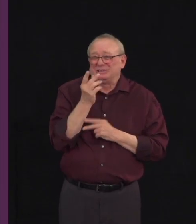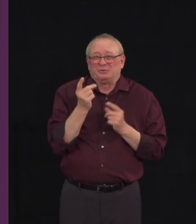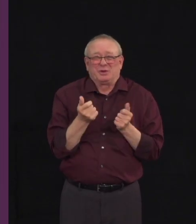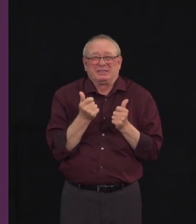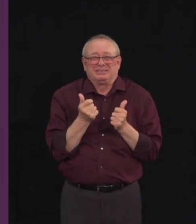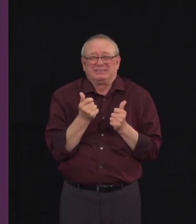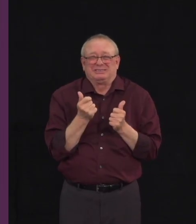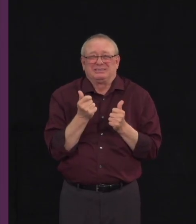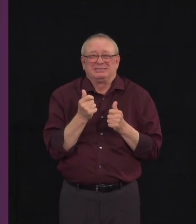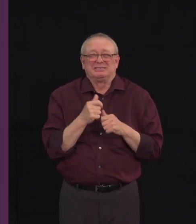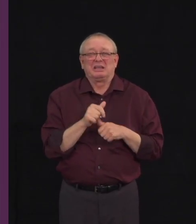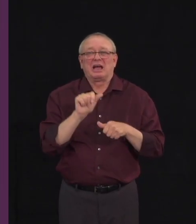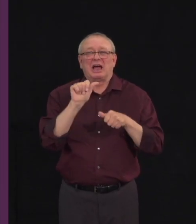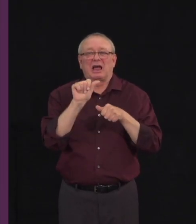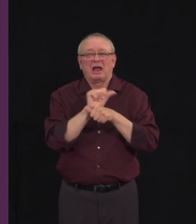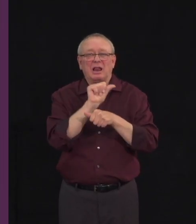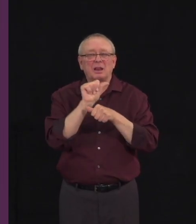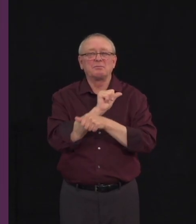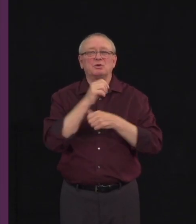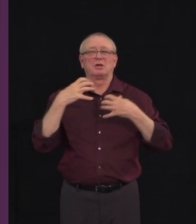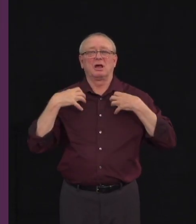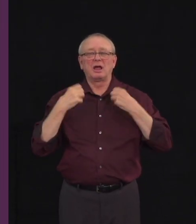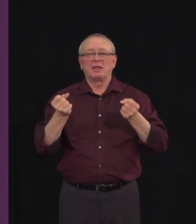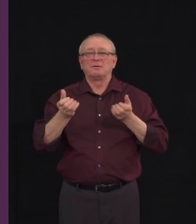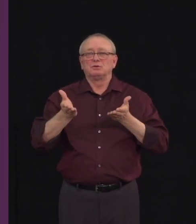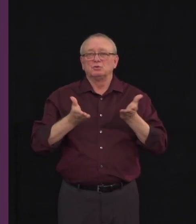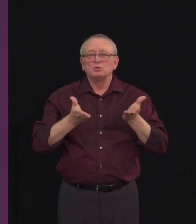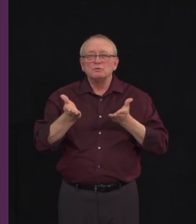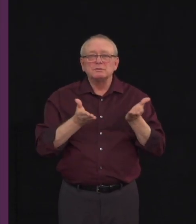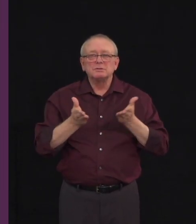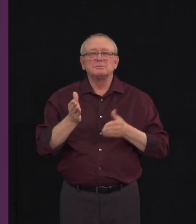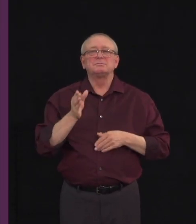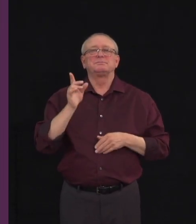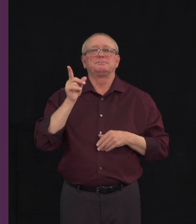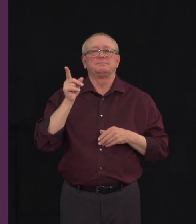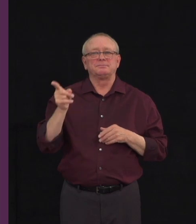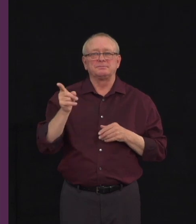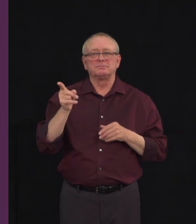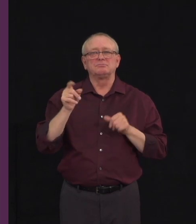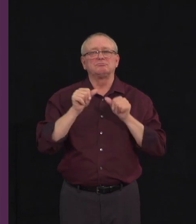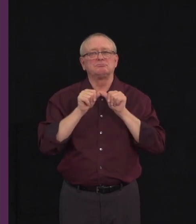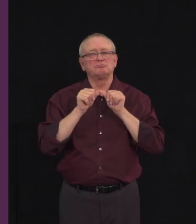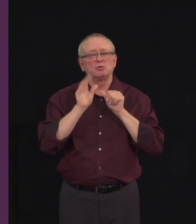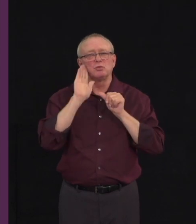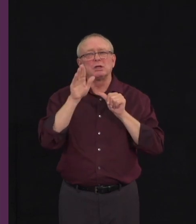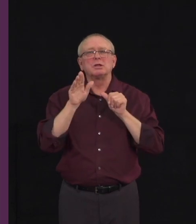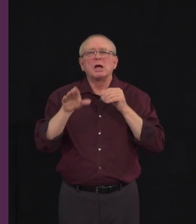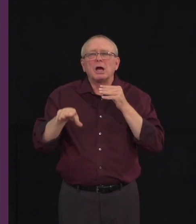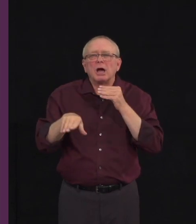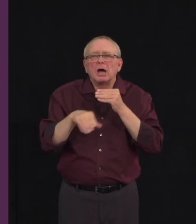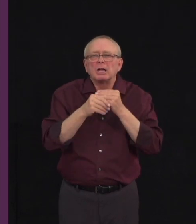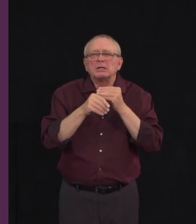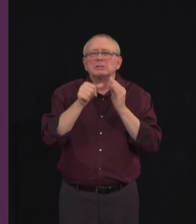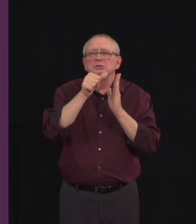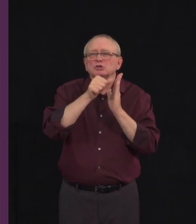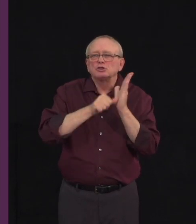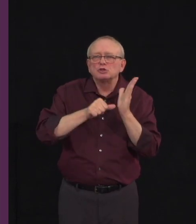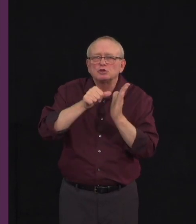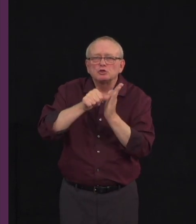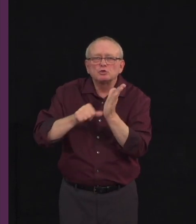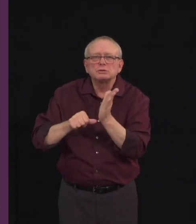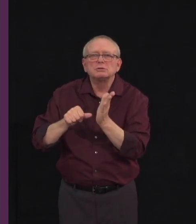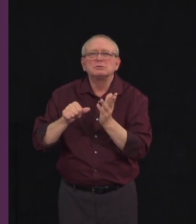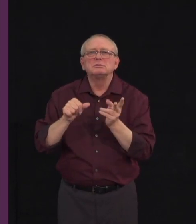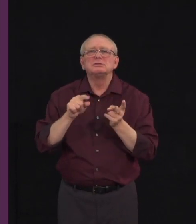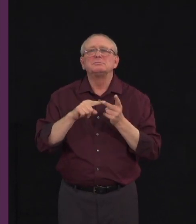of all, Alberta Health Services will resume some scheduled non-urgent surgeries as soon as Monday, May the